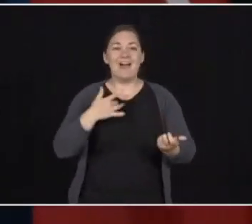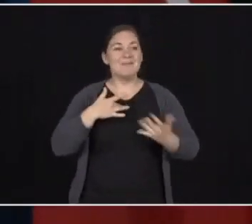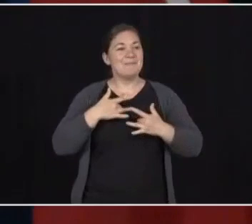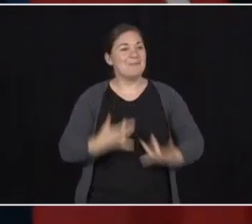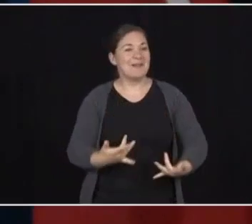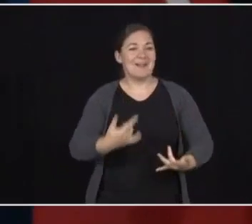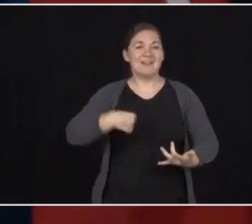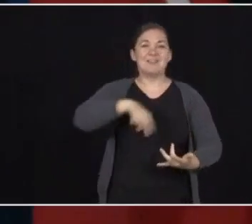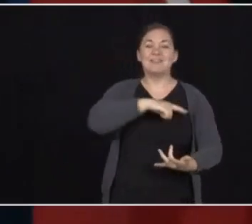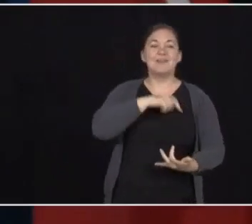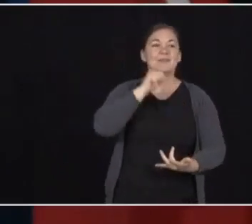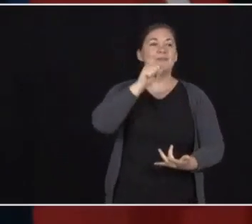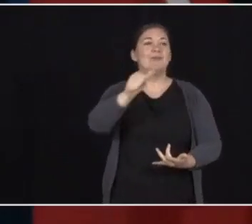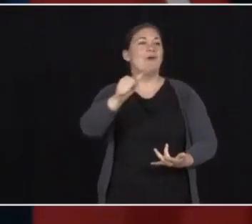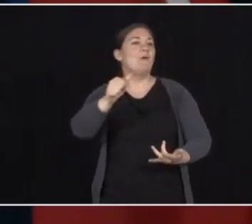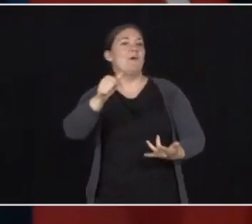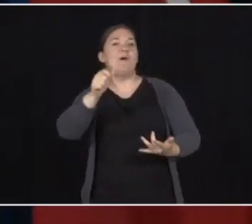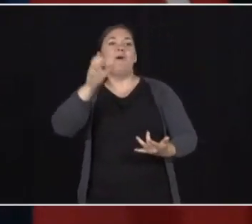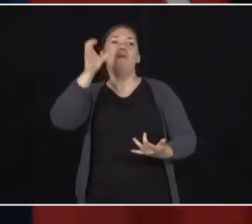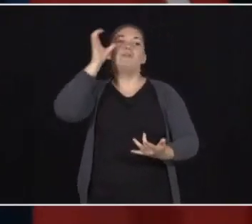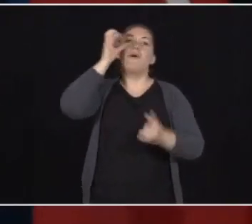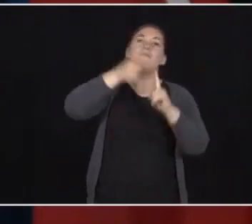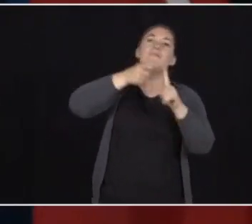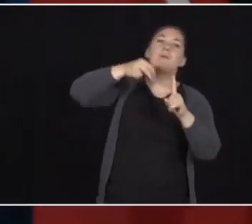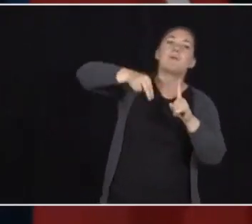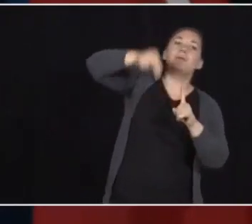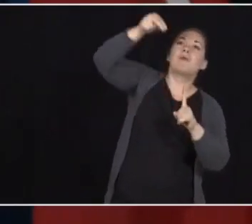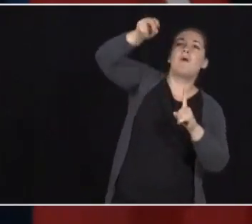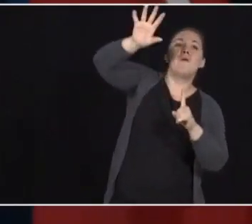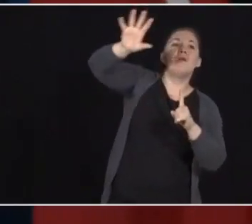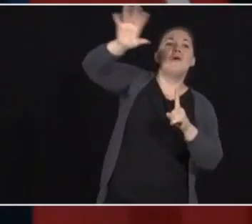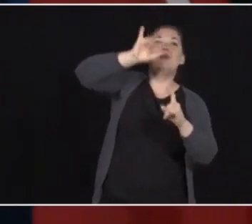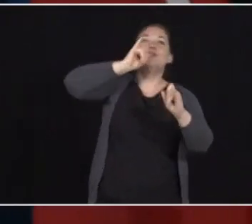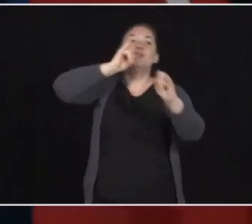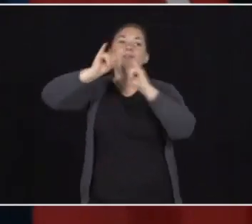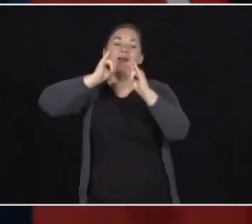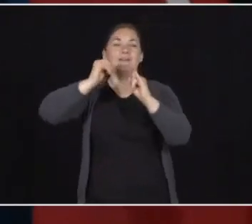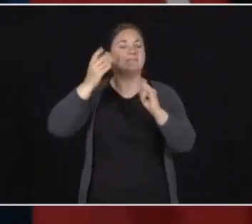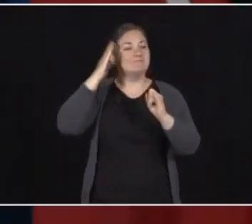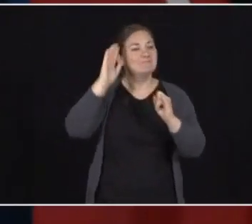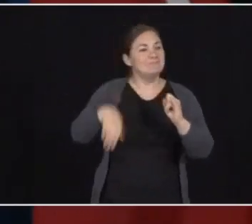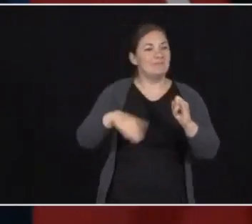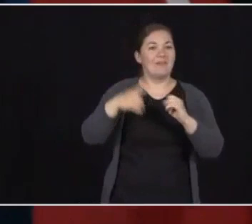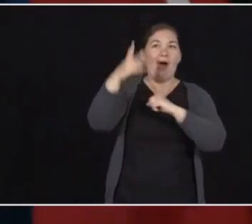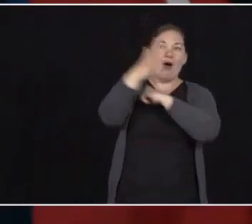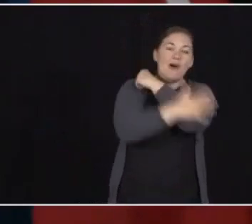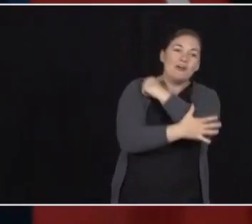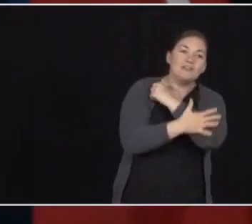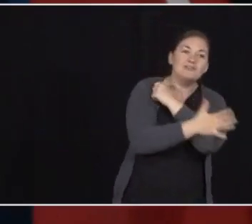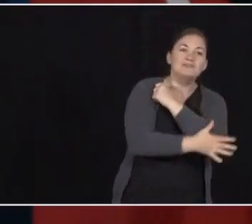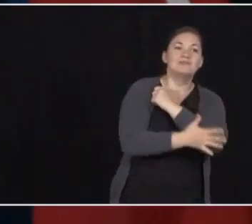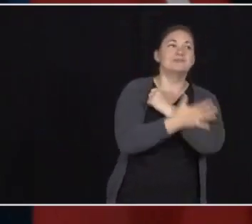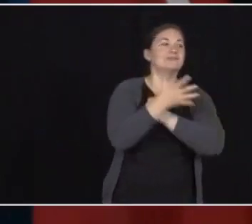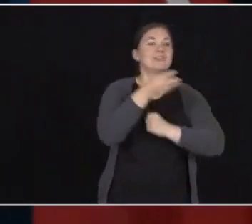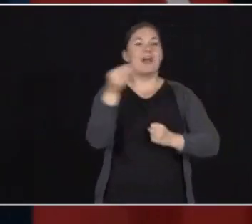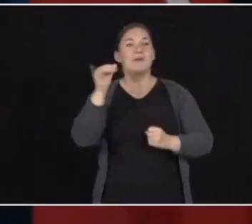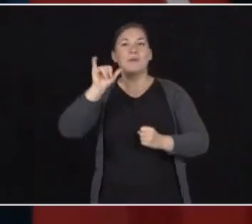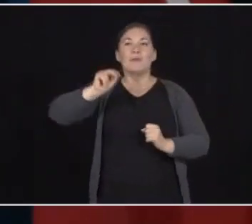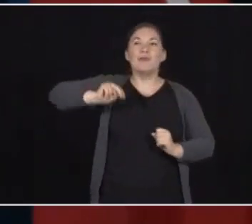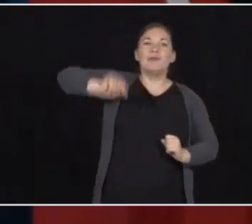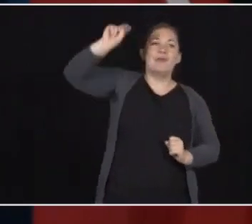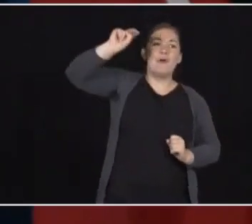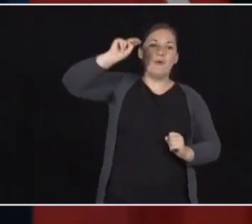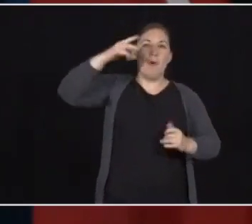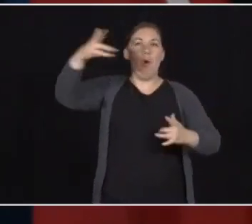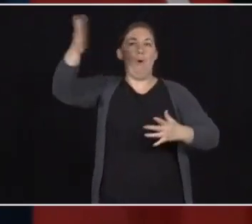it. So by all means, if you're in the rural or northern communities, please call in and ask a question, because